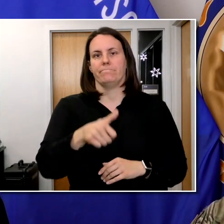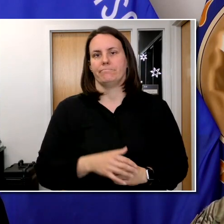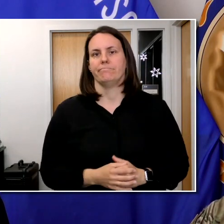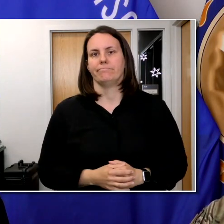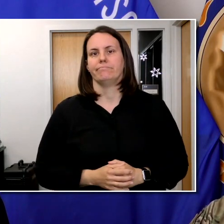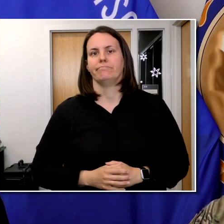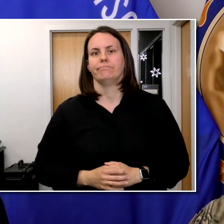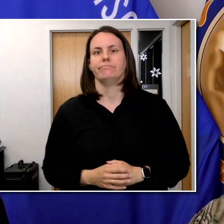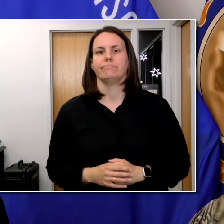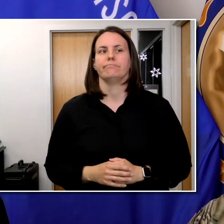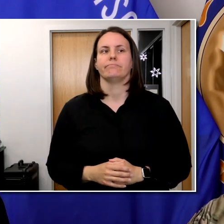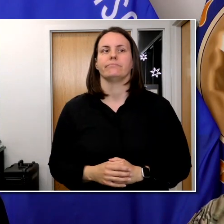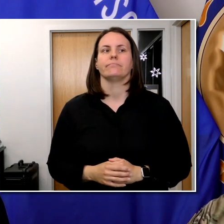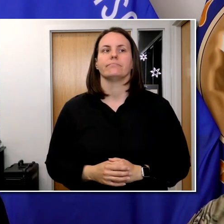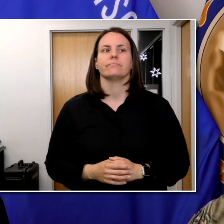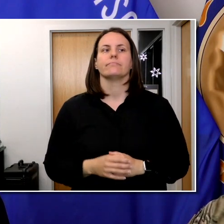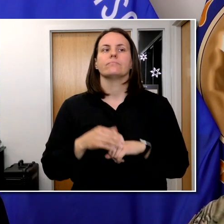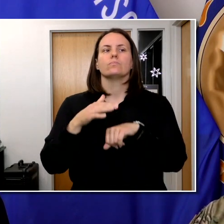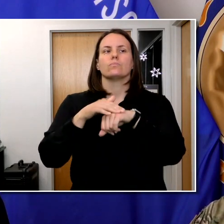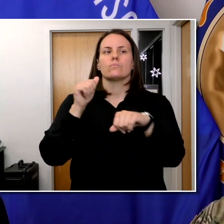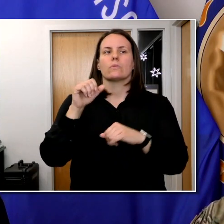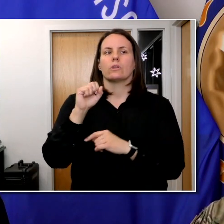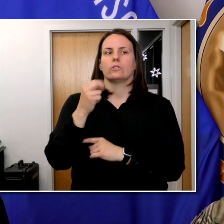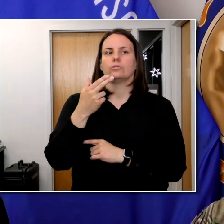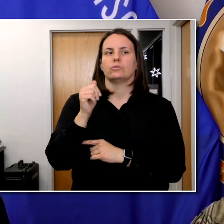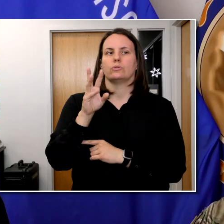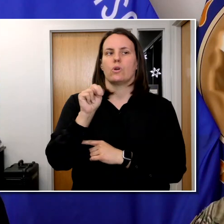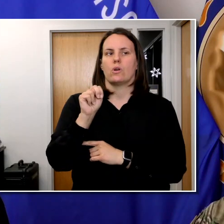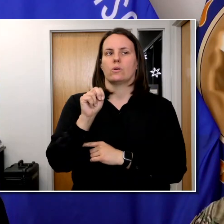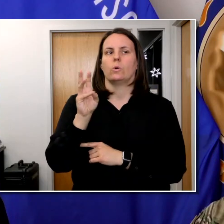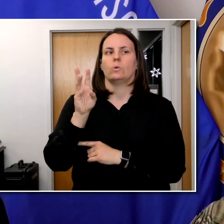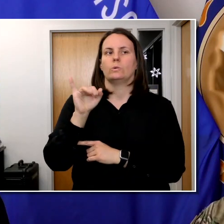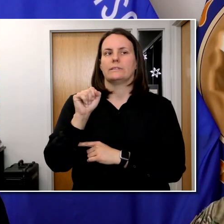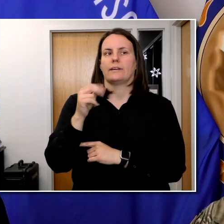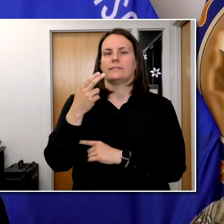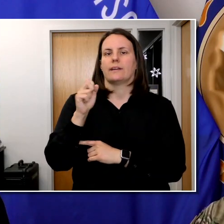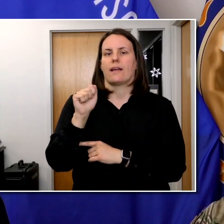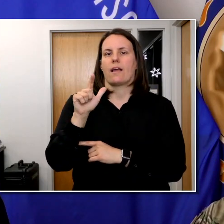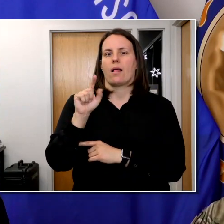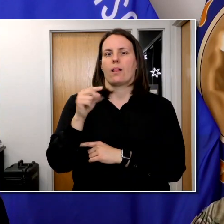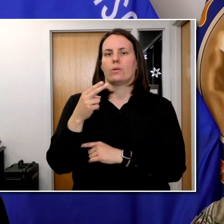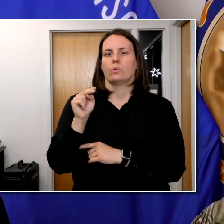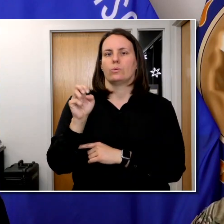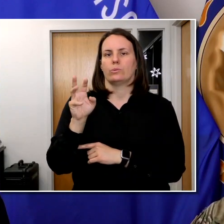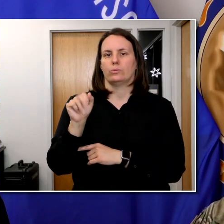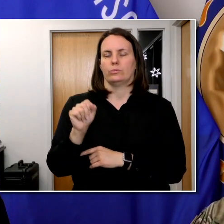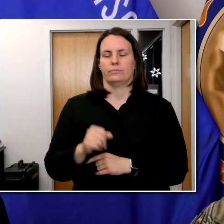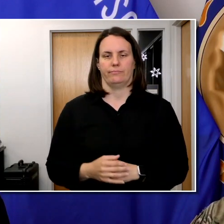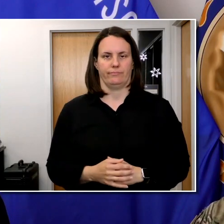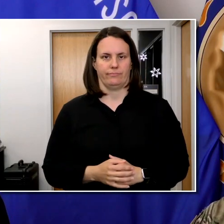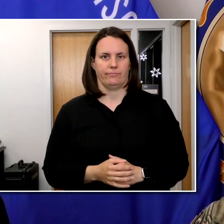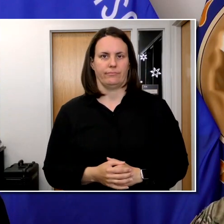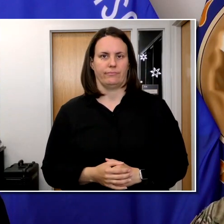Thank you. We'll next go to Sean Kirby with Wisconsin Health News.